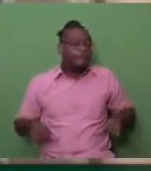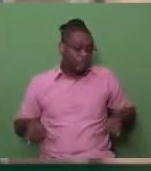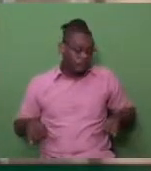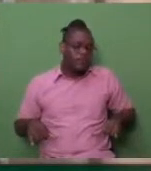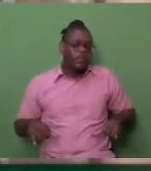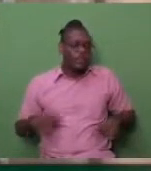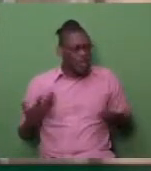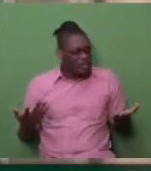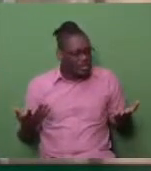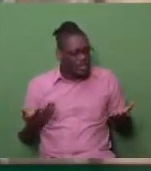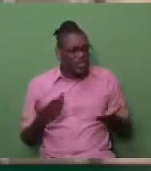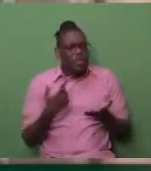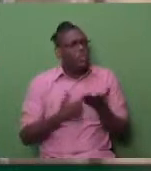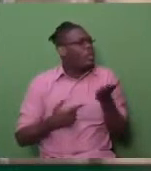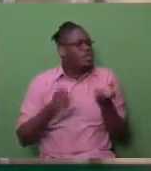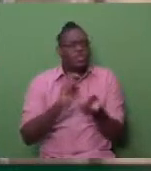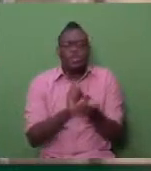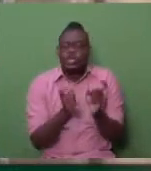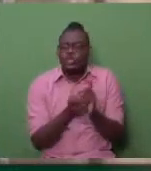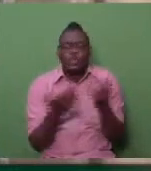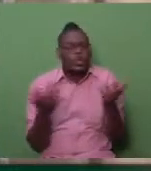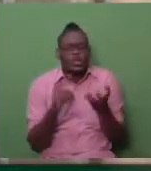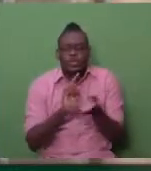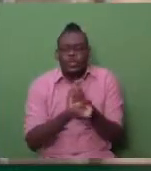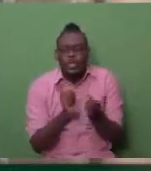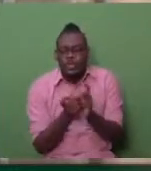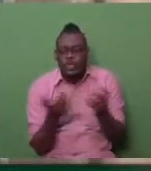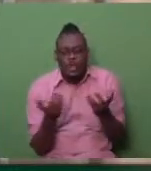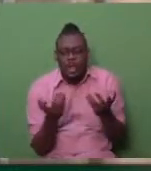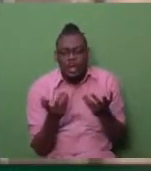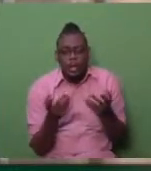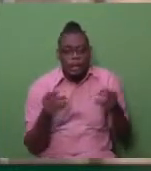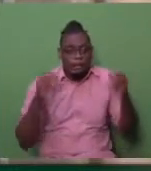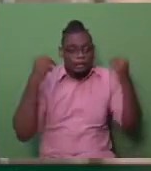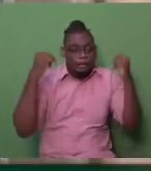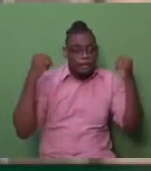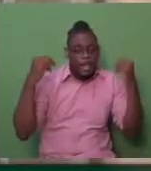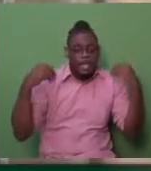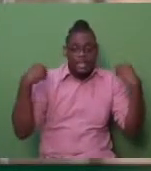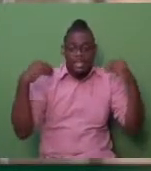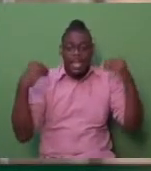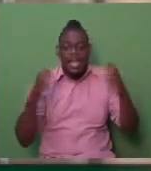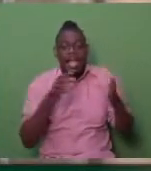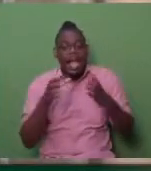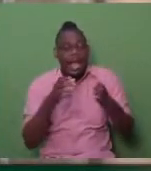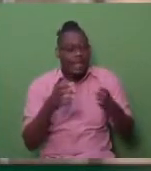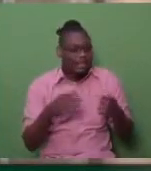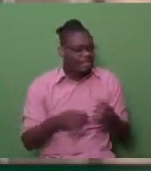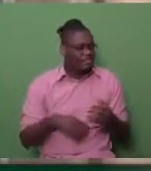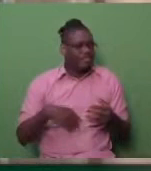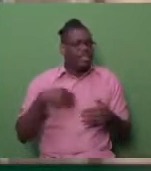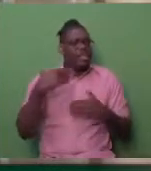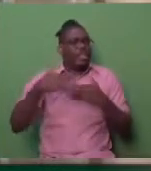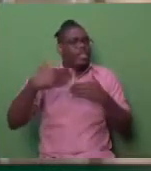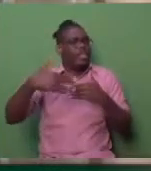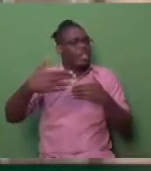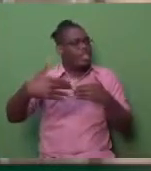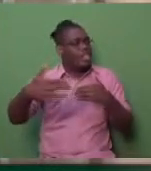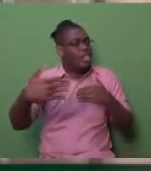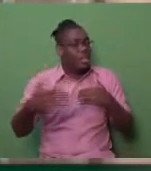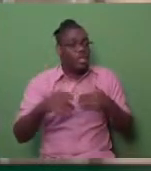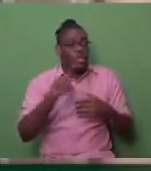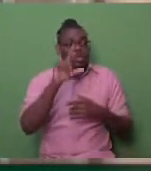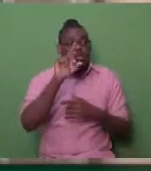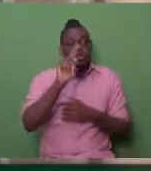car in 2016, it takes you up to 2021 and still not registered, still not transferred.